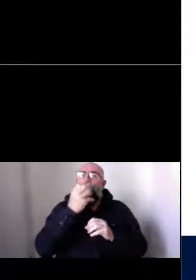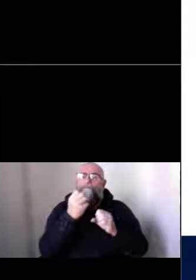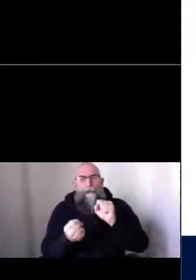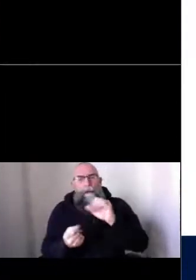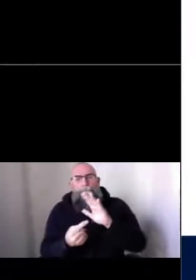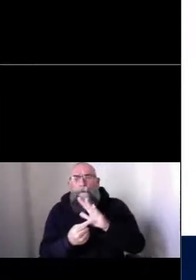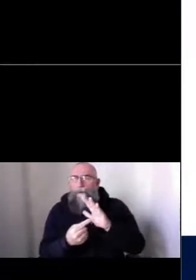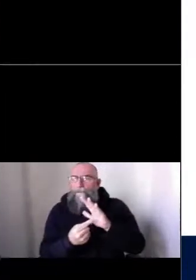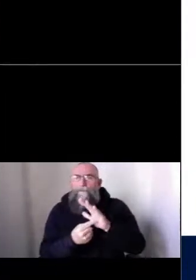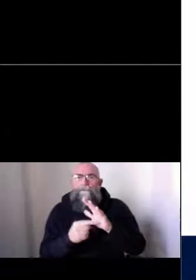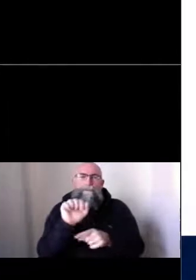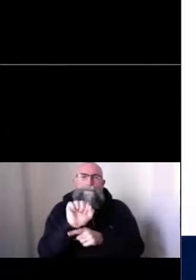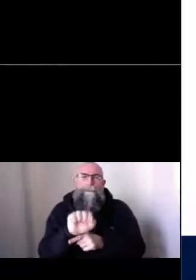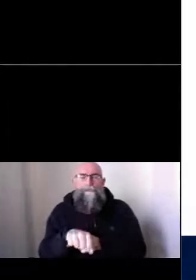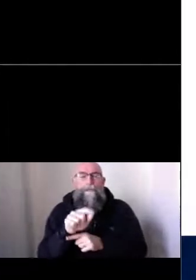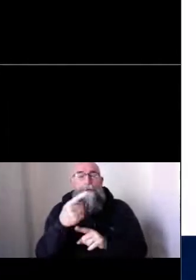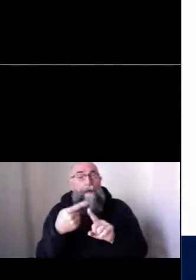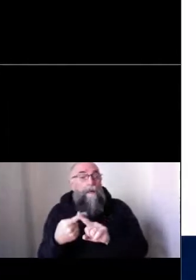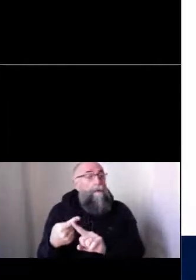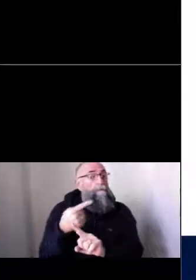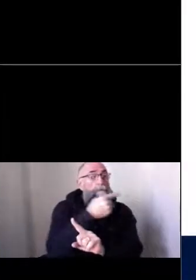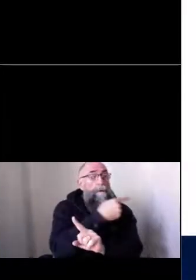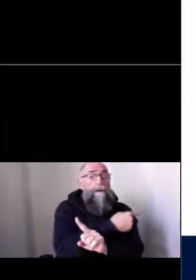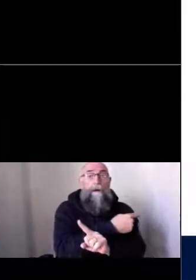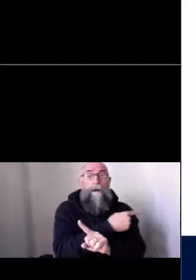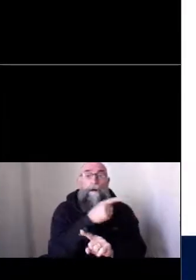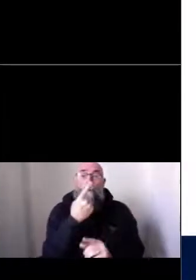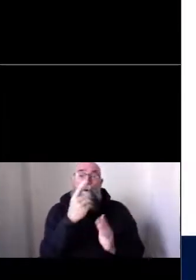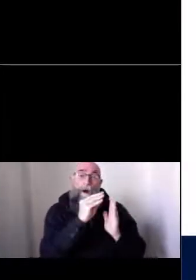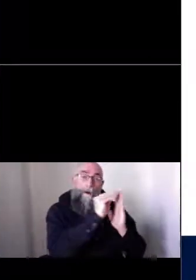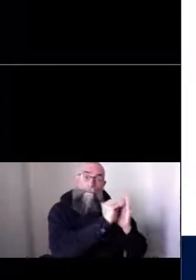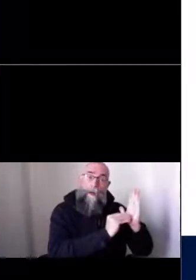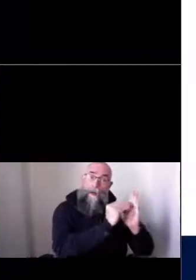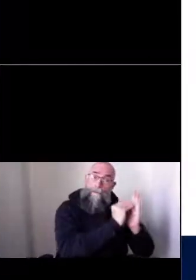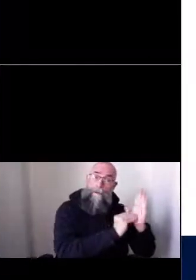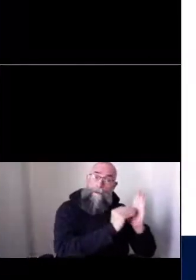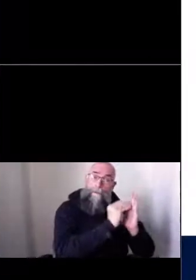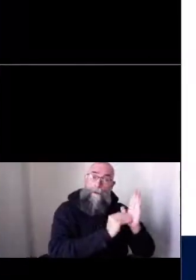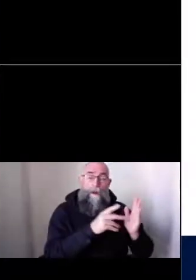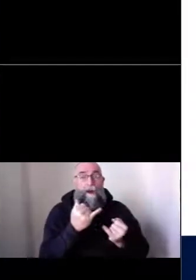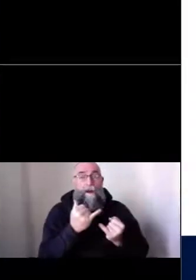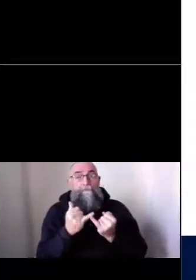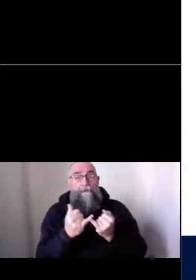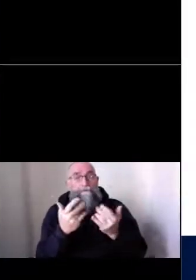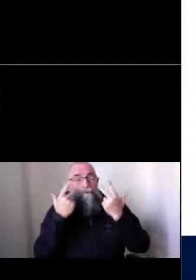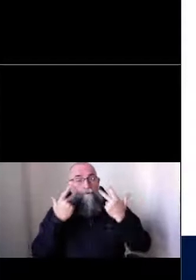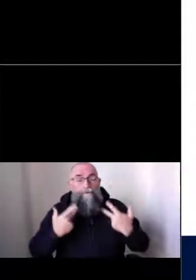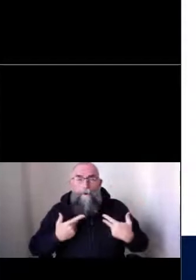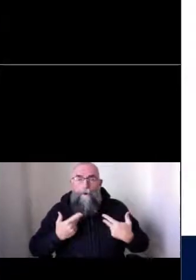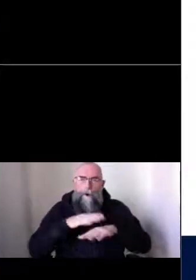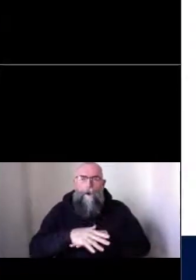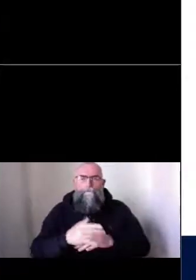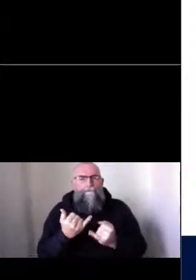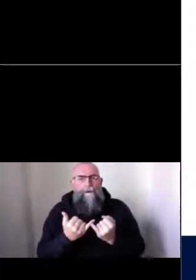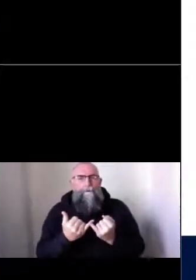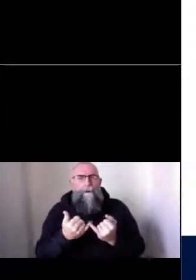in the past applications have demonstrated that clear evidence for what impact they